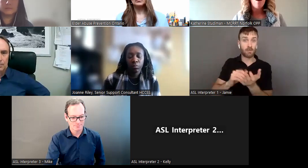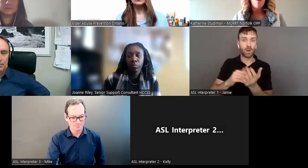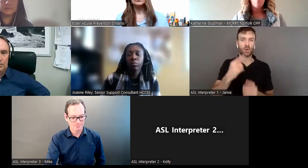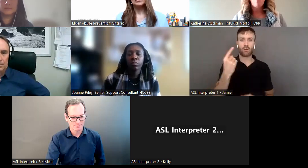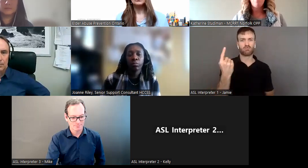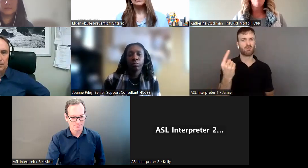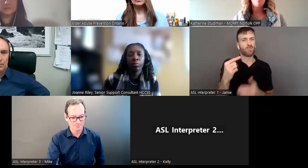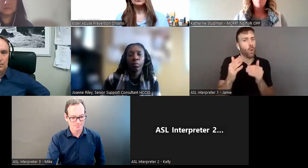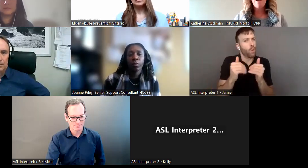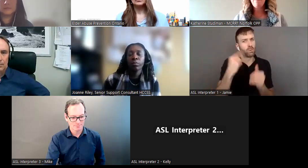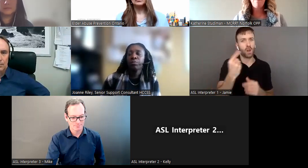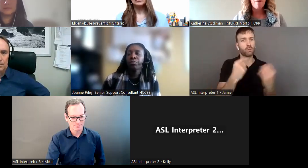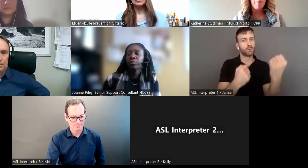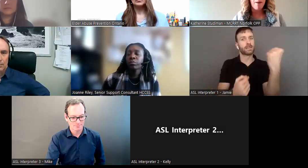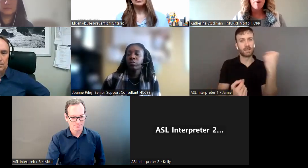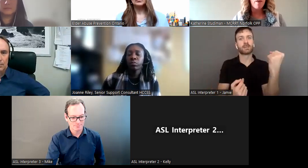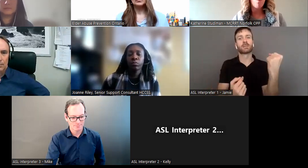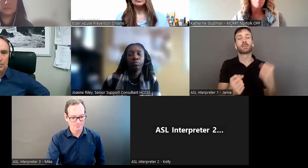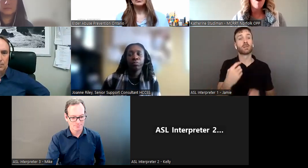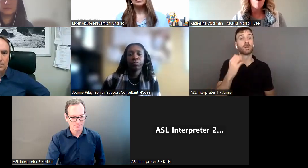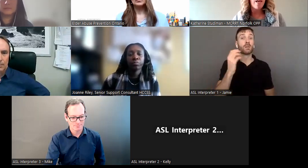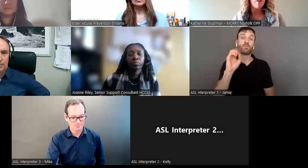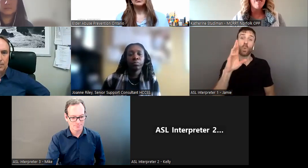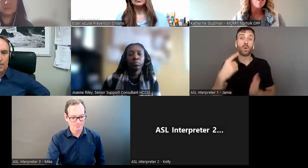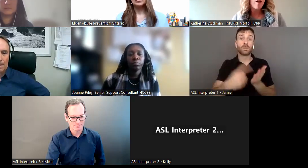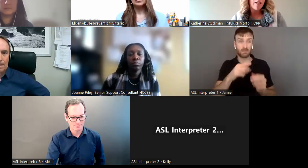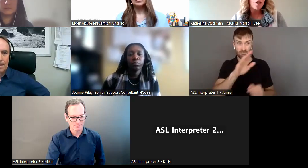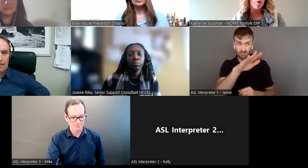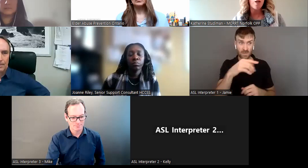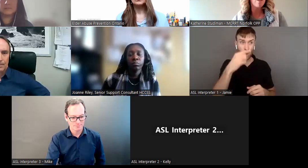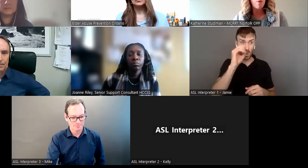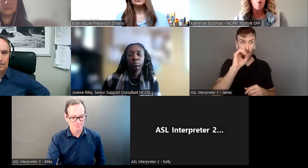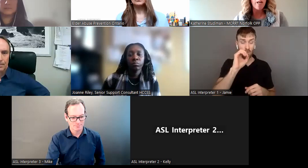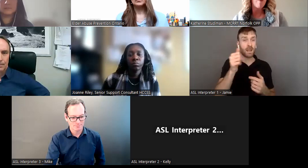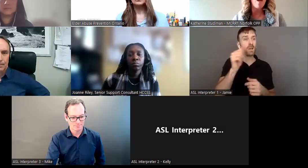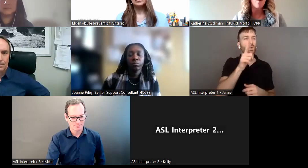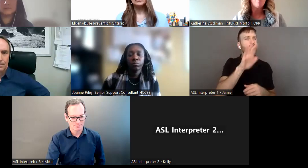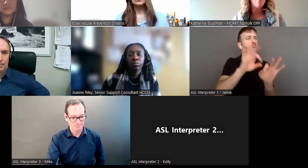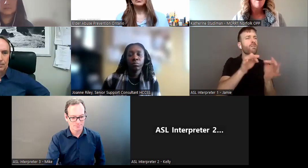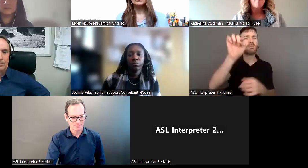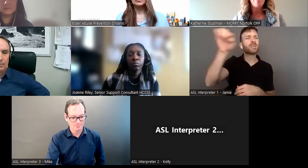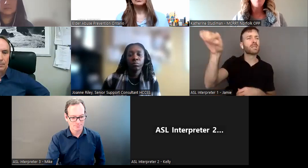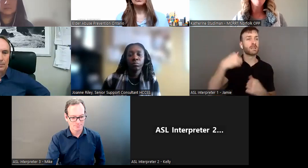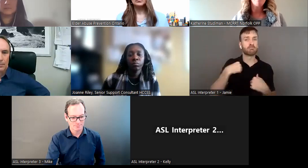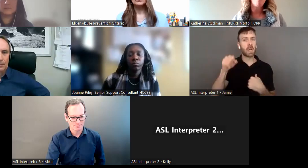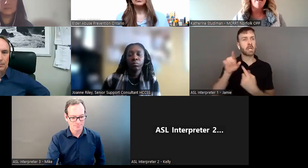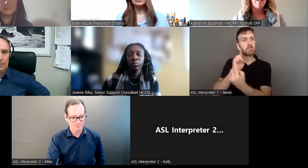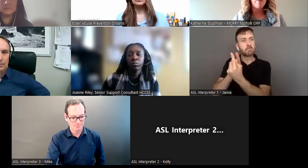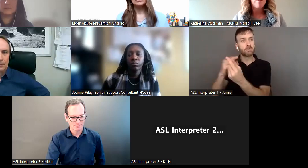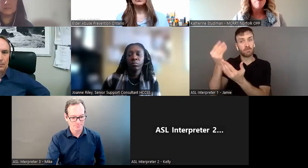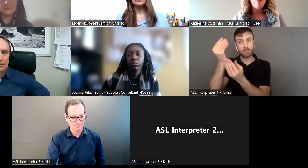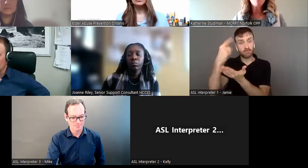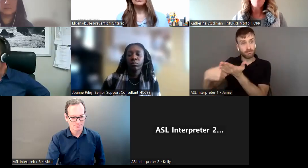yes. Or, do you have a family member that you would be okay with me talking to, because I'm worried about you. And usually I will